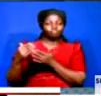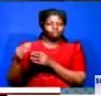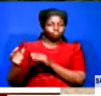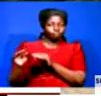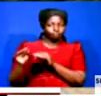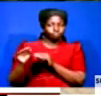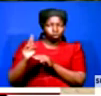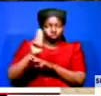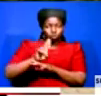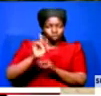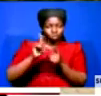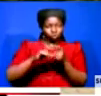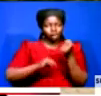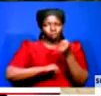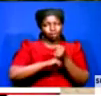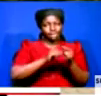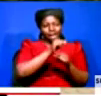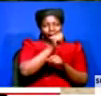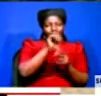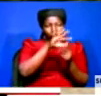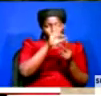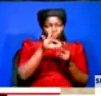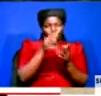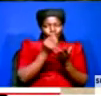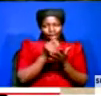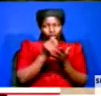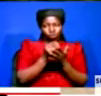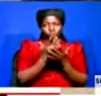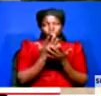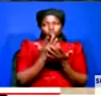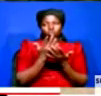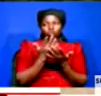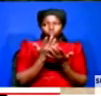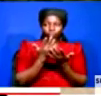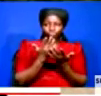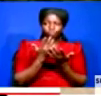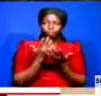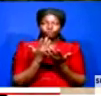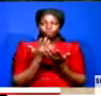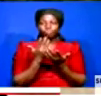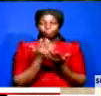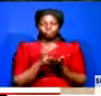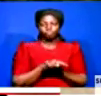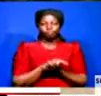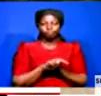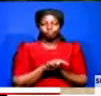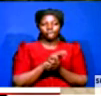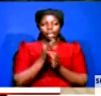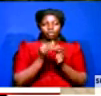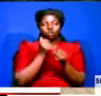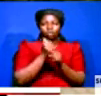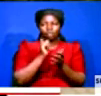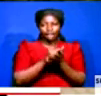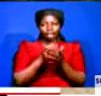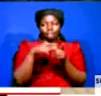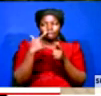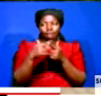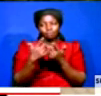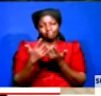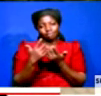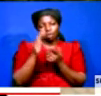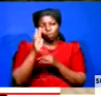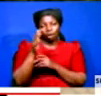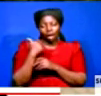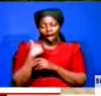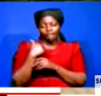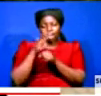climate financing. Because if you do it, and farmers, for example, sequester quite a lot of carbon, they cannot eat